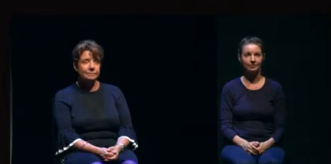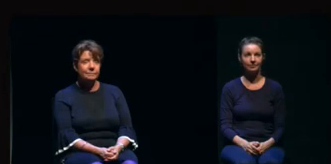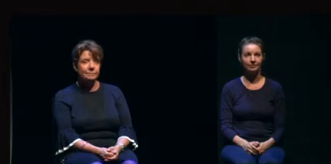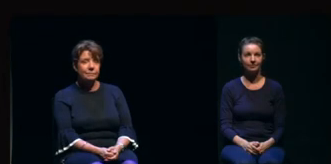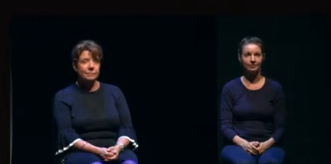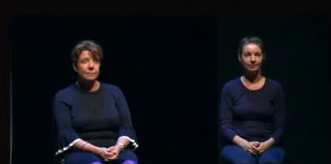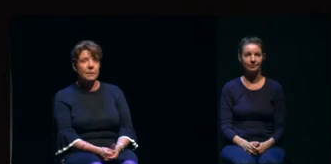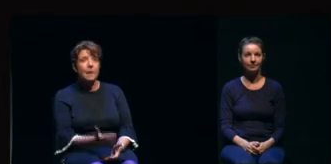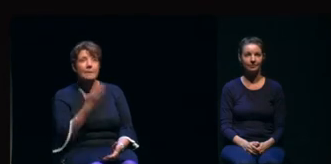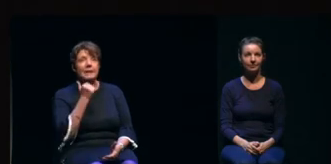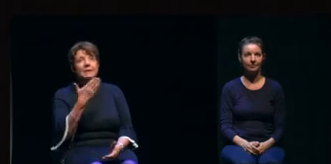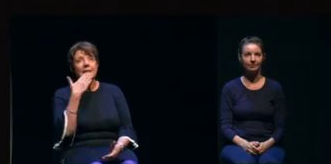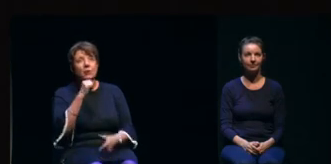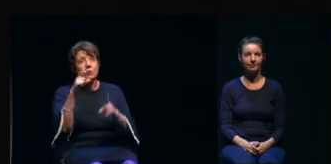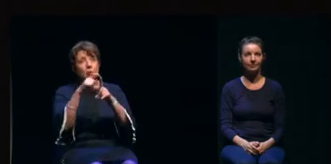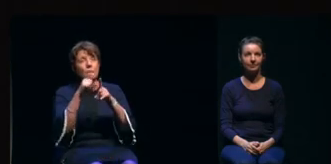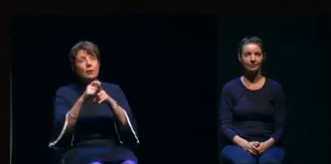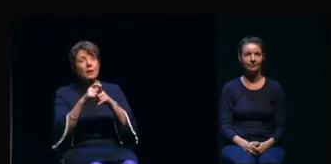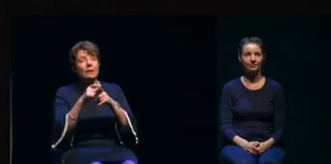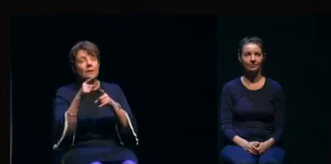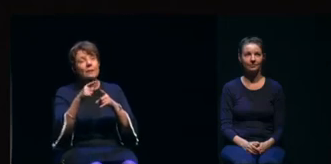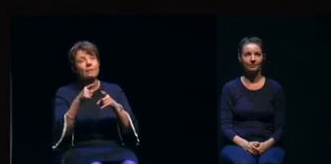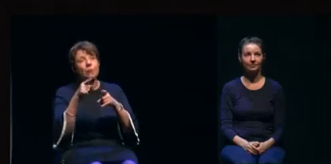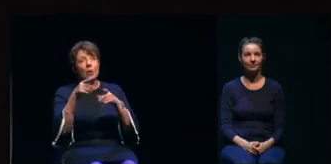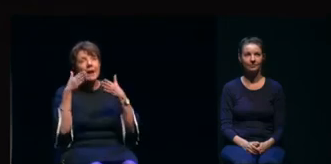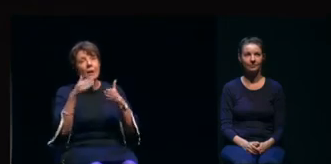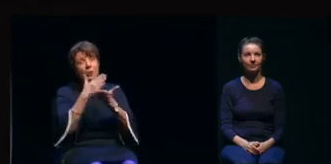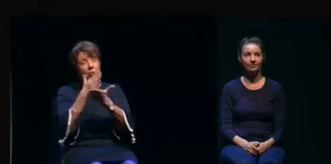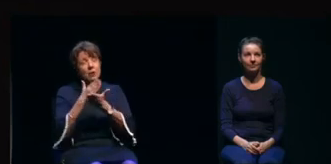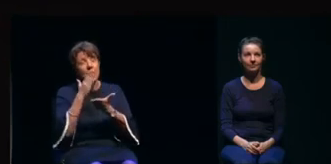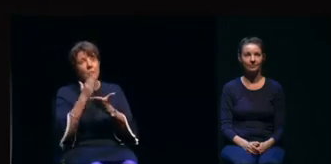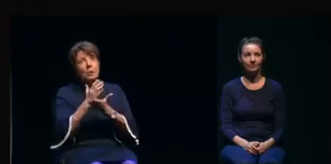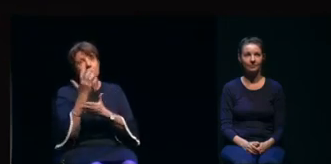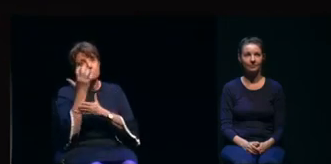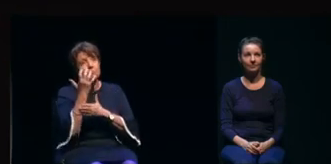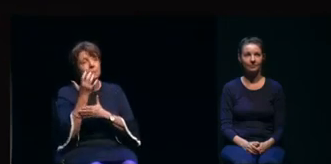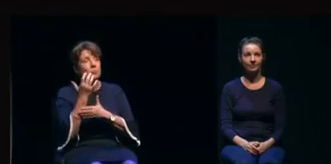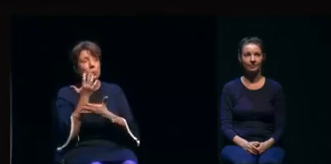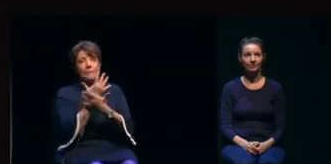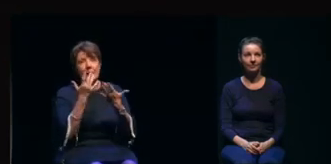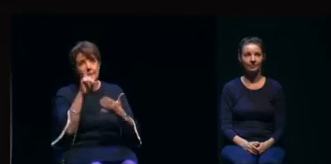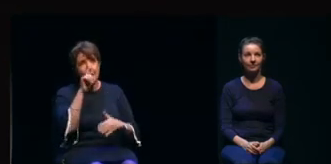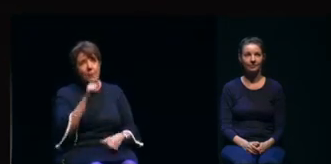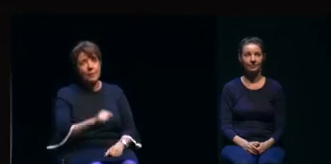And please thank your daughter for sharing and allowing you to share. It's very meaningful to lots of people.